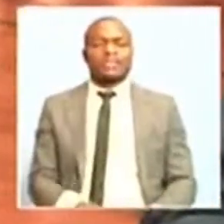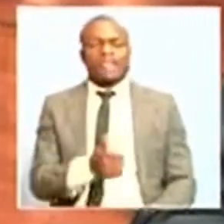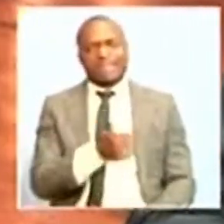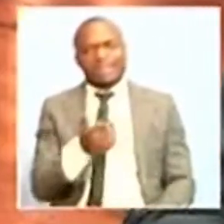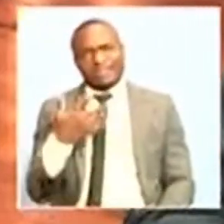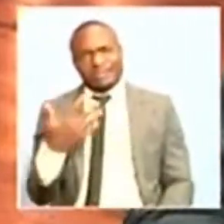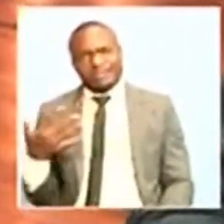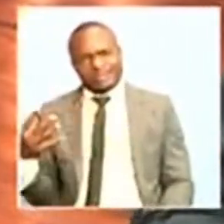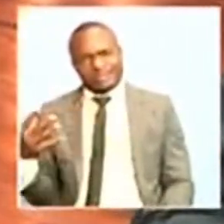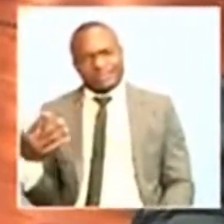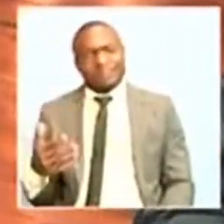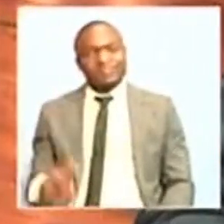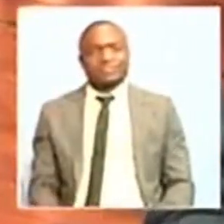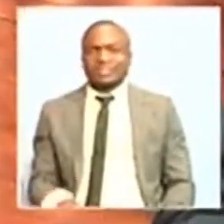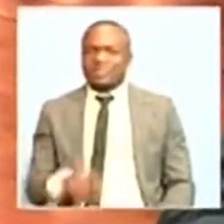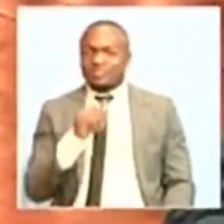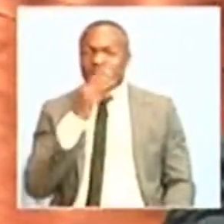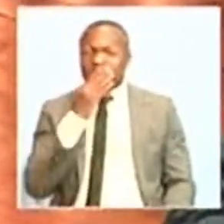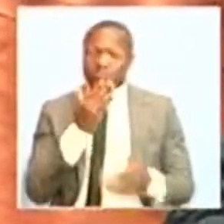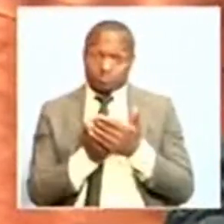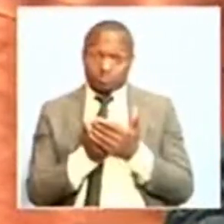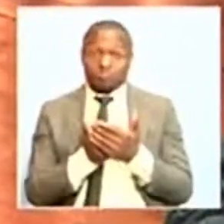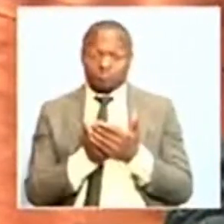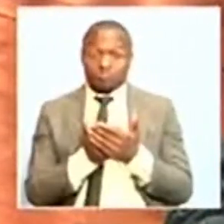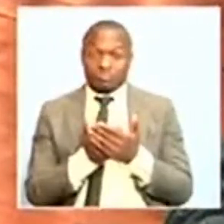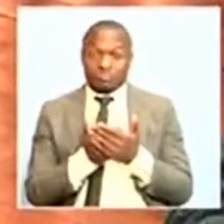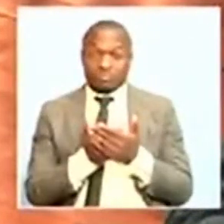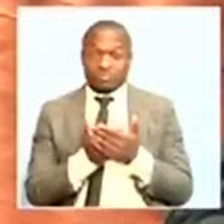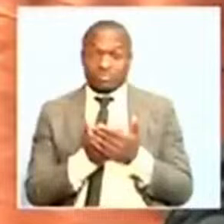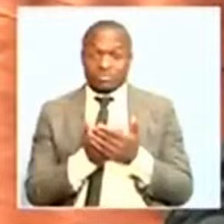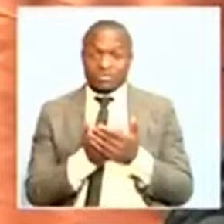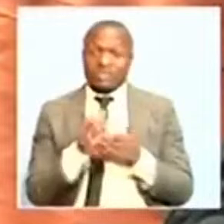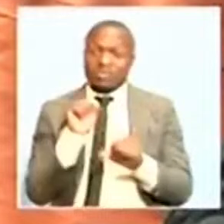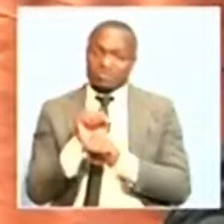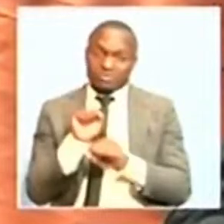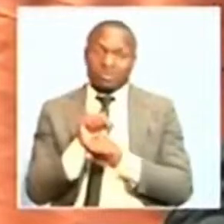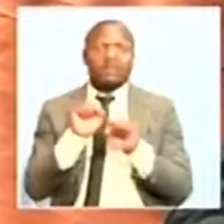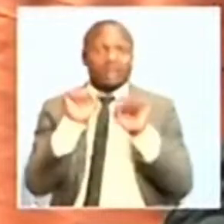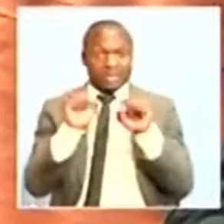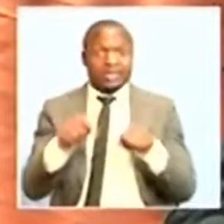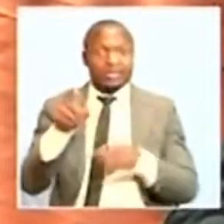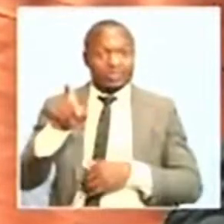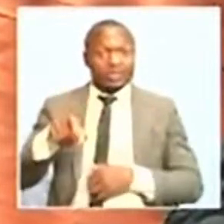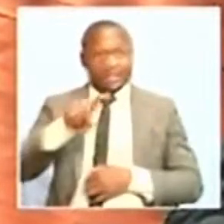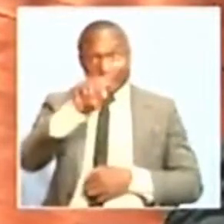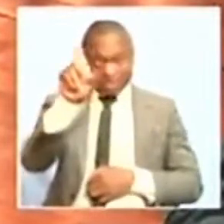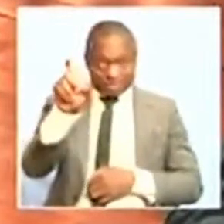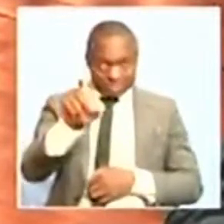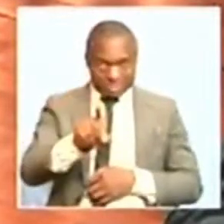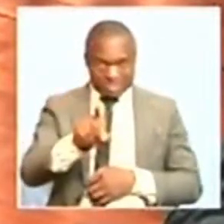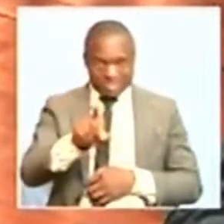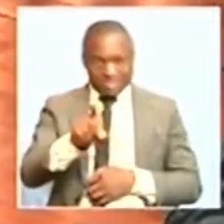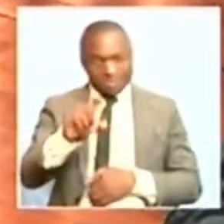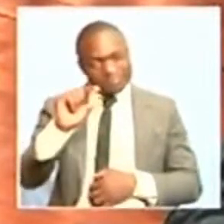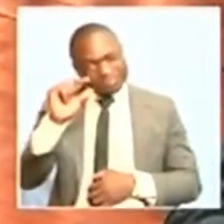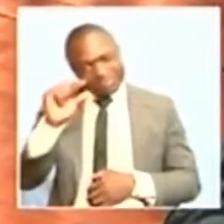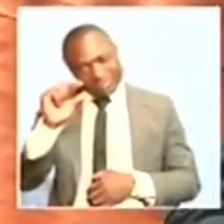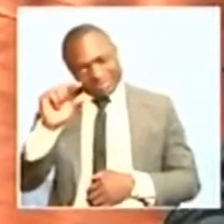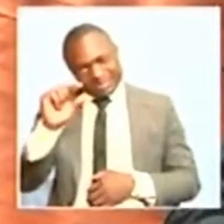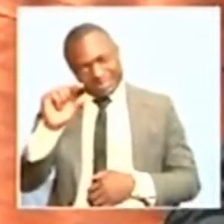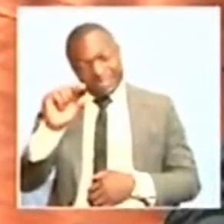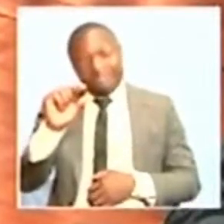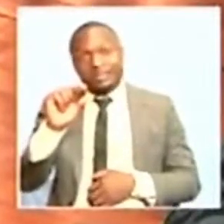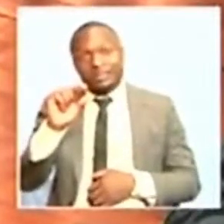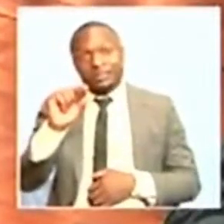anything that seems to be very good in performance may require questioning and a bit of an